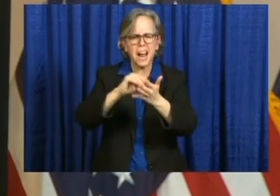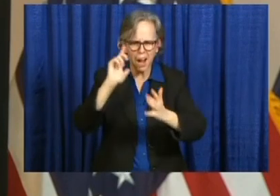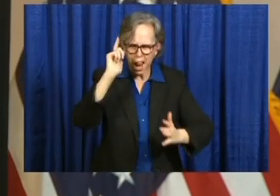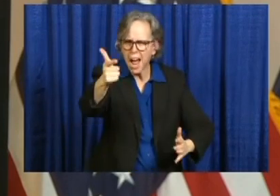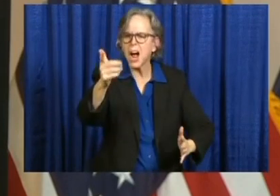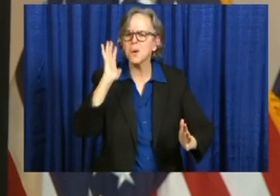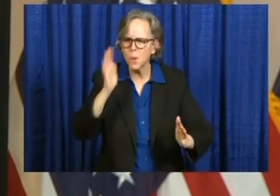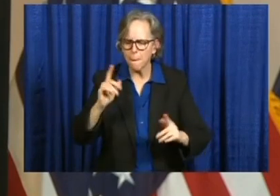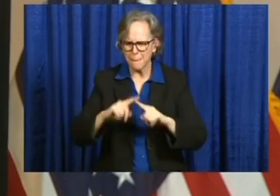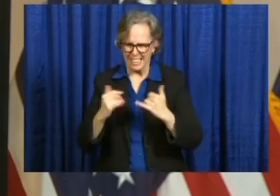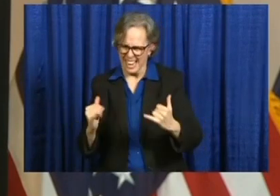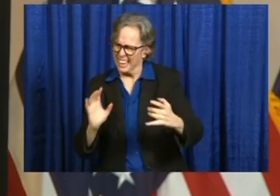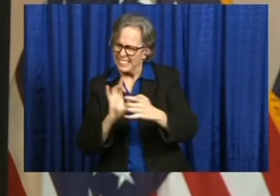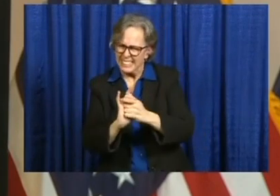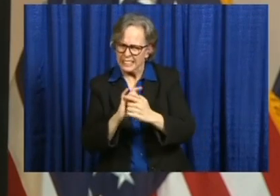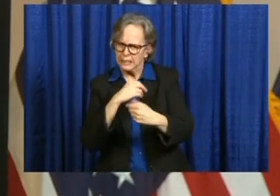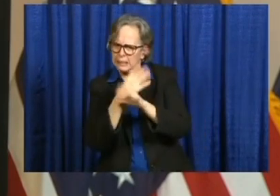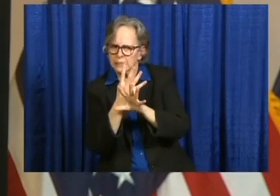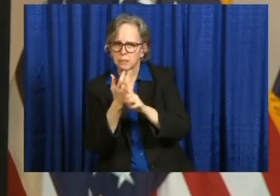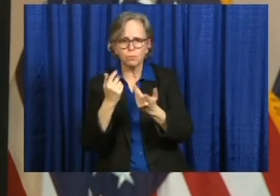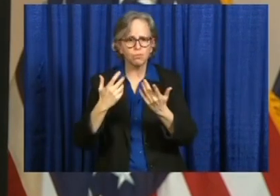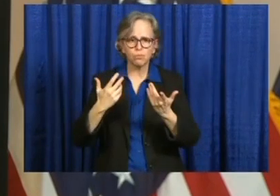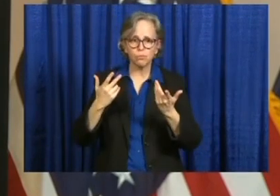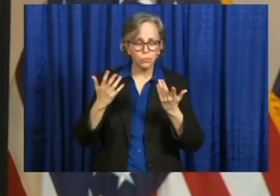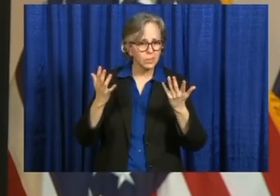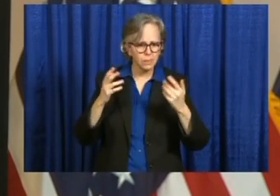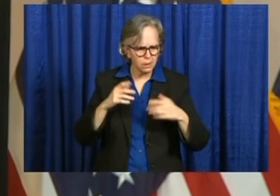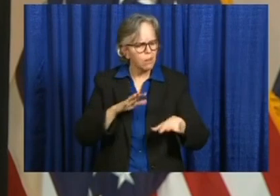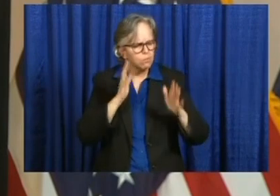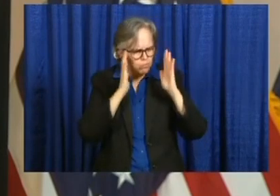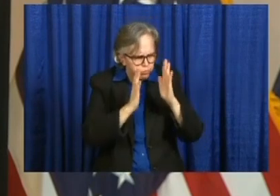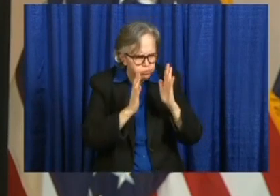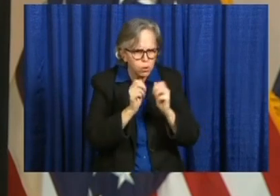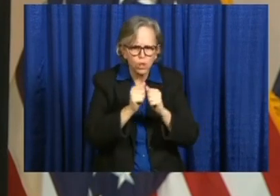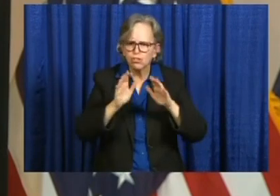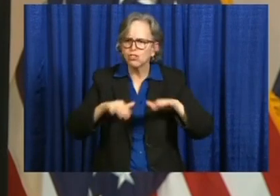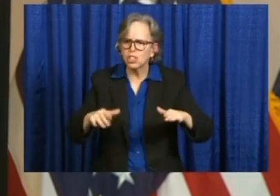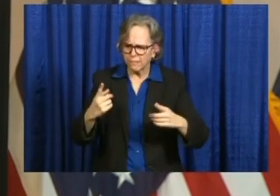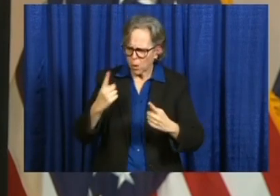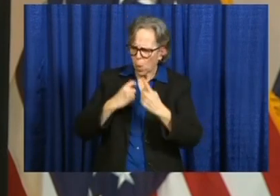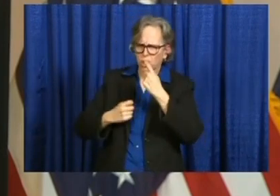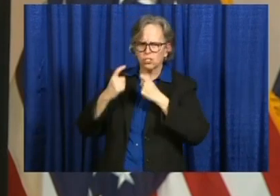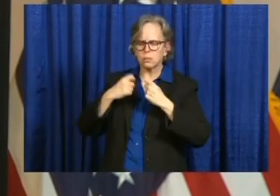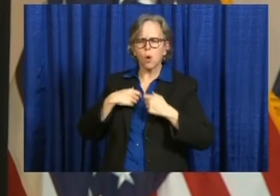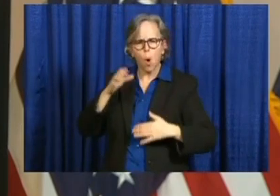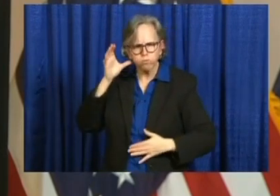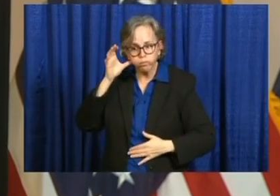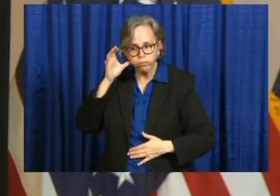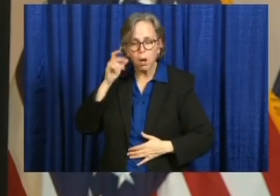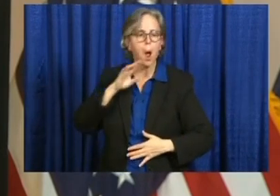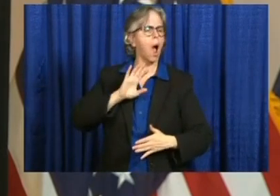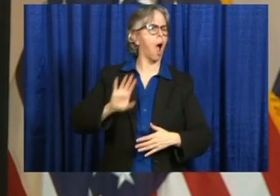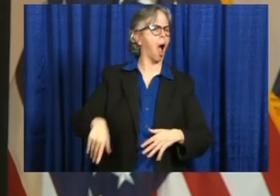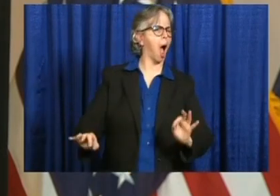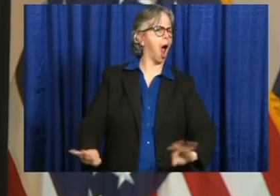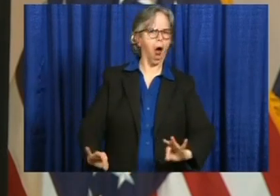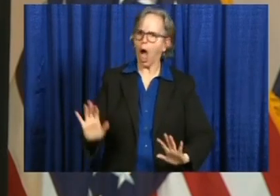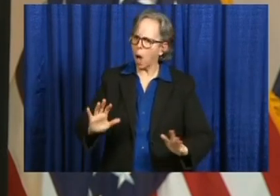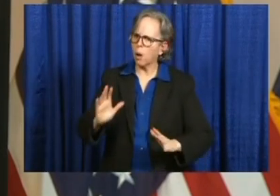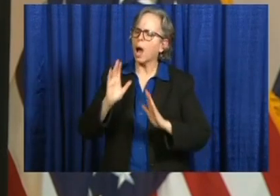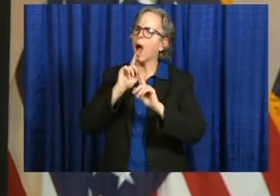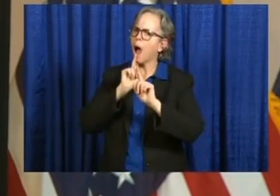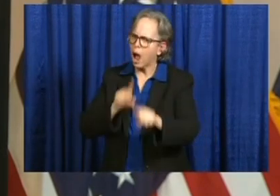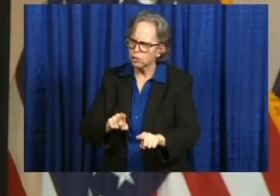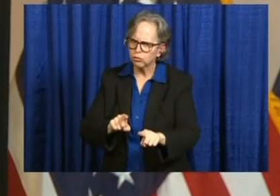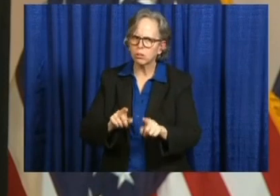Listen to questions that your kids have and answer them honestly. Monitor the media that they're exposed to so that